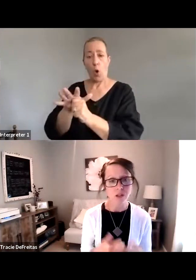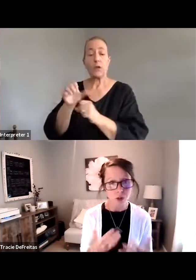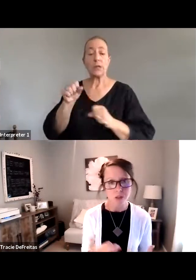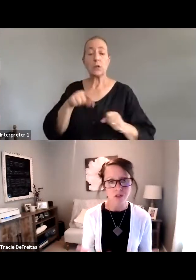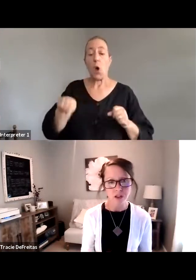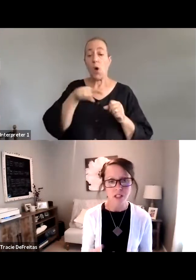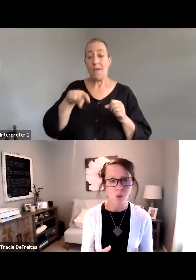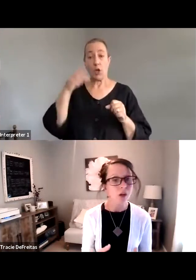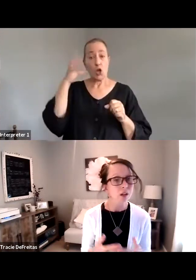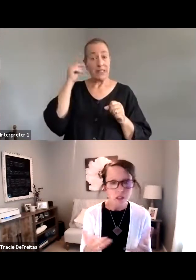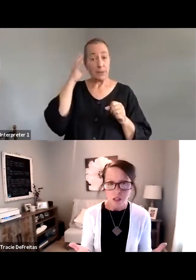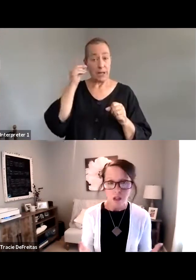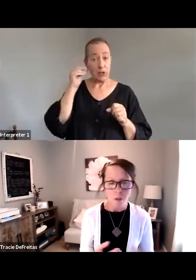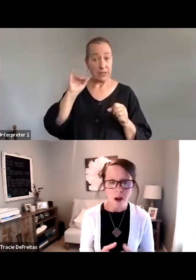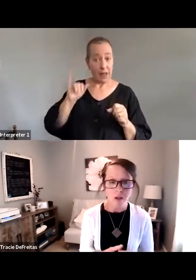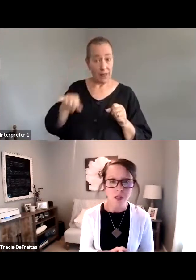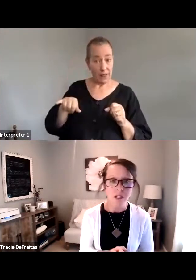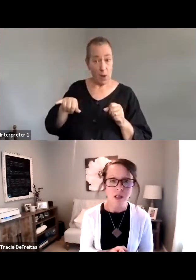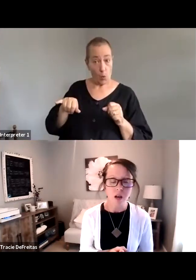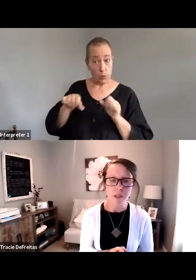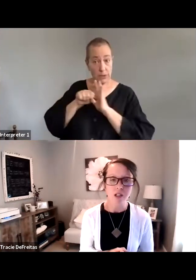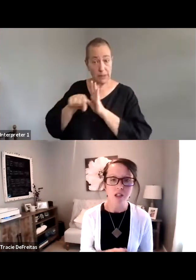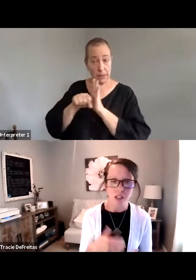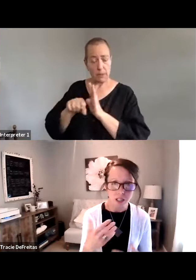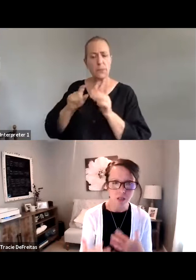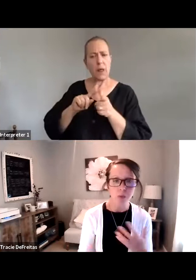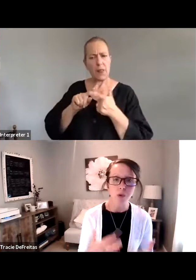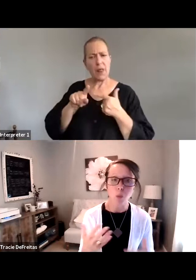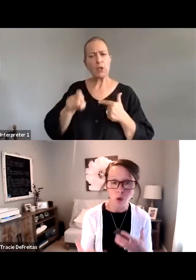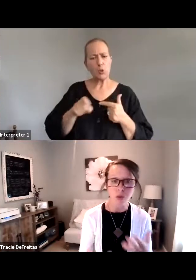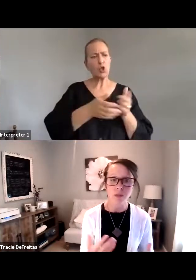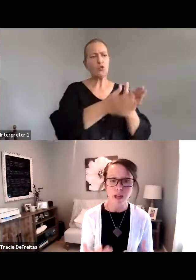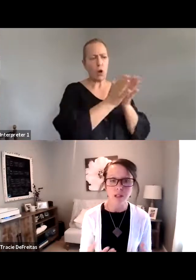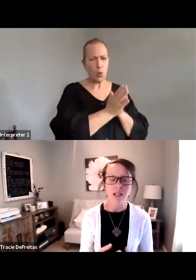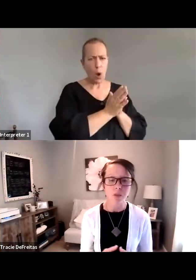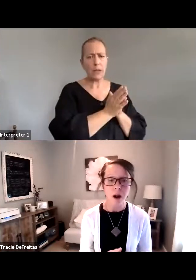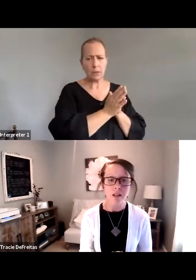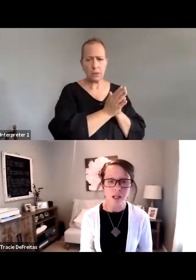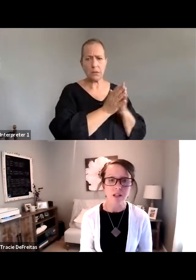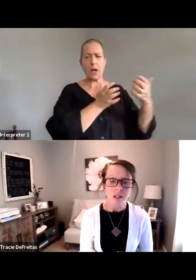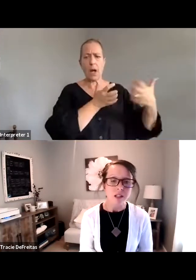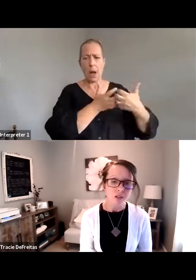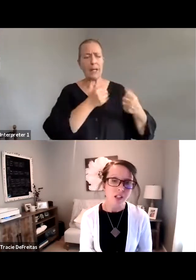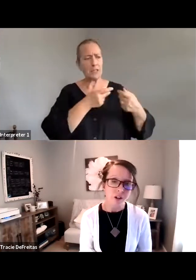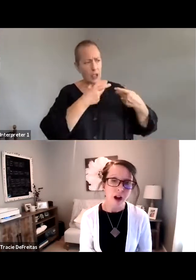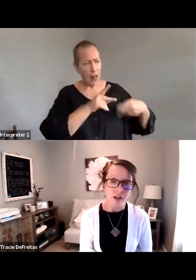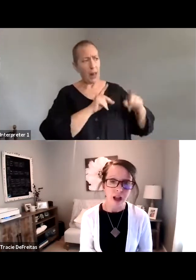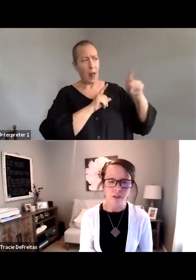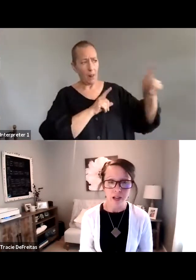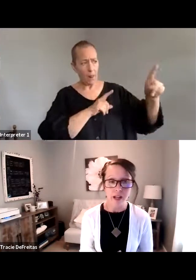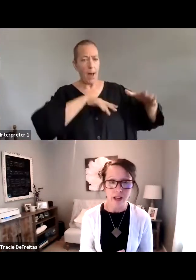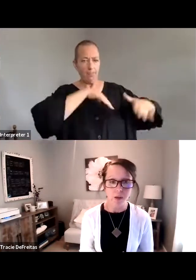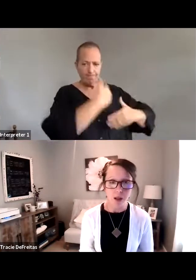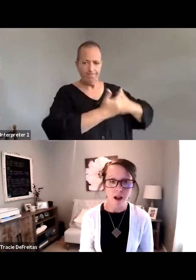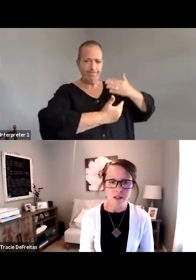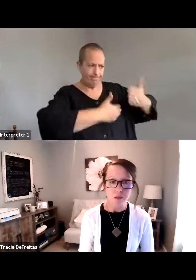COVID and you know it's affecting work, go about requesting accommodations and let the employer work through that interactive process to figure out how